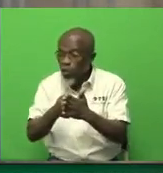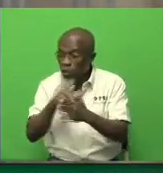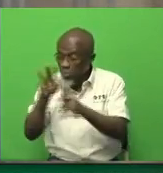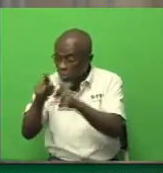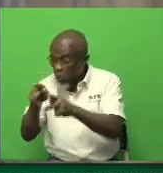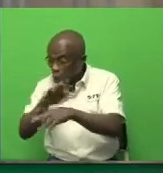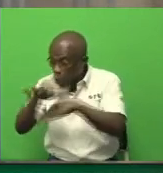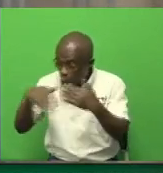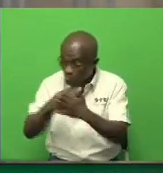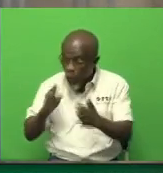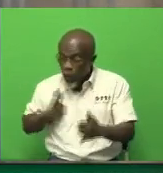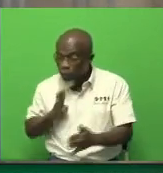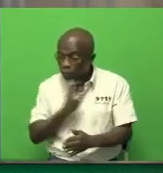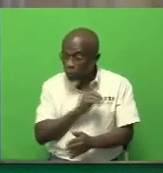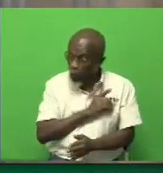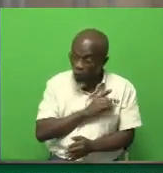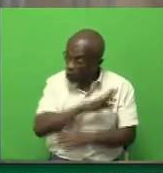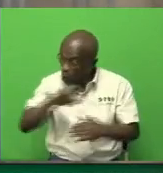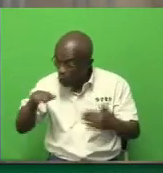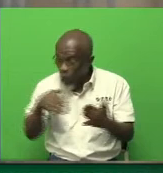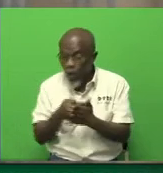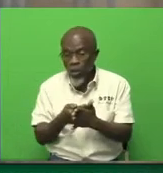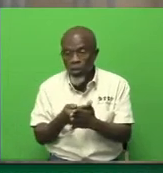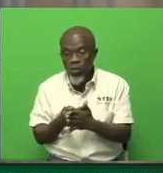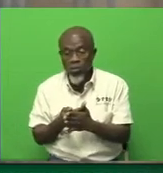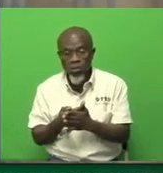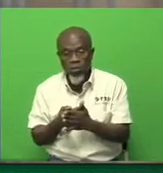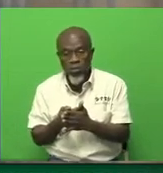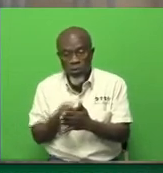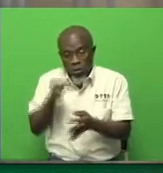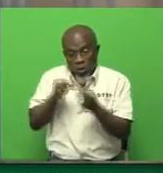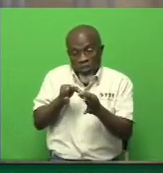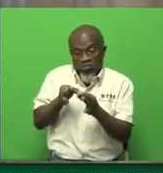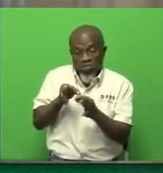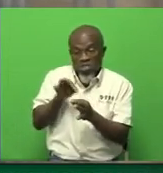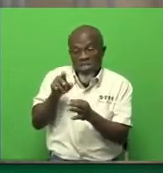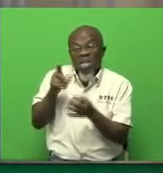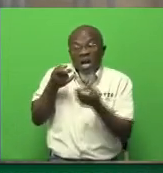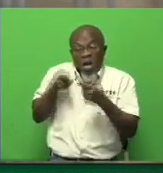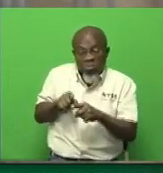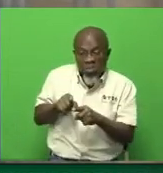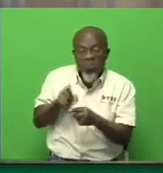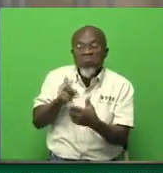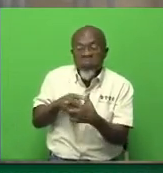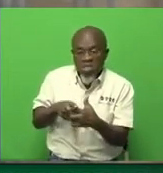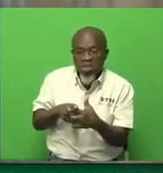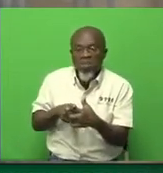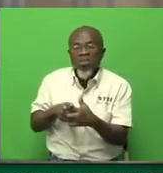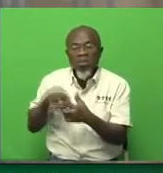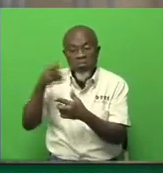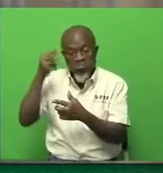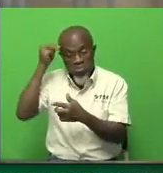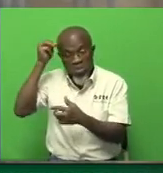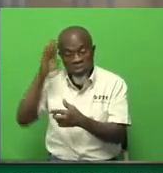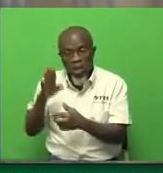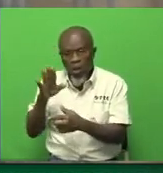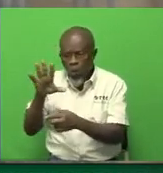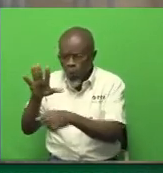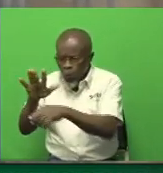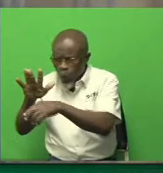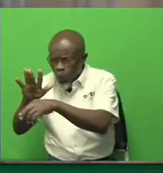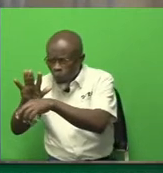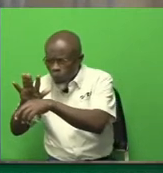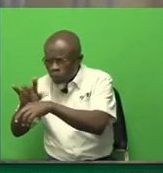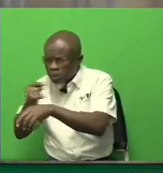the statistical board the name is Sir calls up and said listen we'll get a growth rate of 20 today the son predict we'll